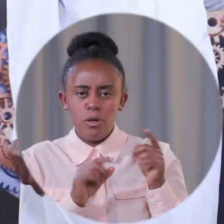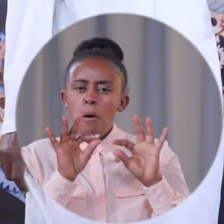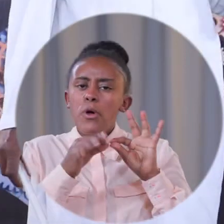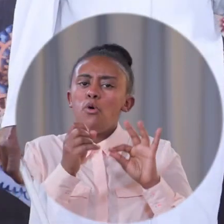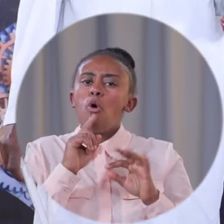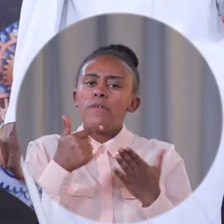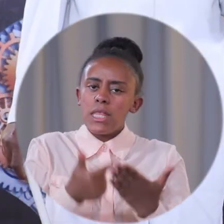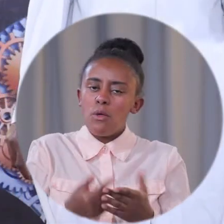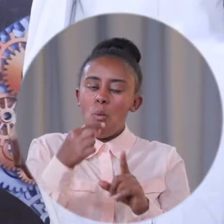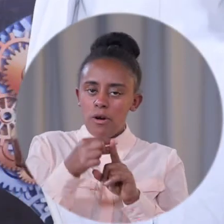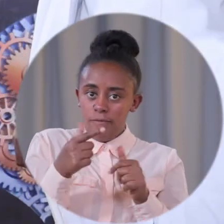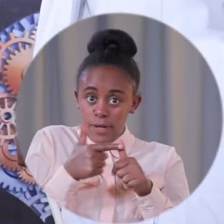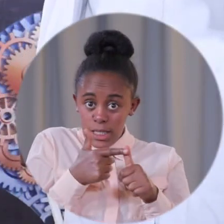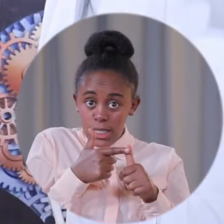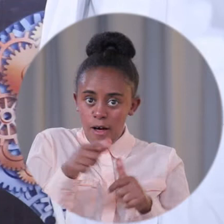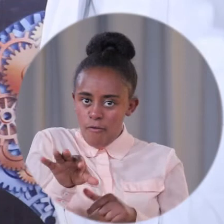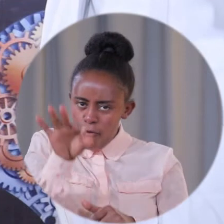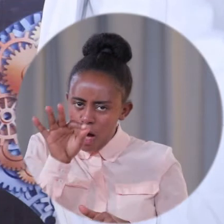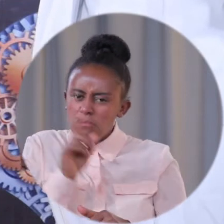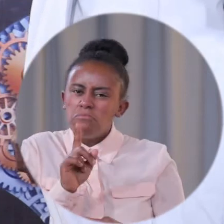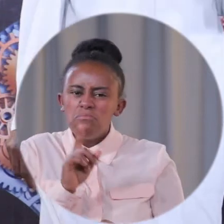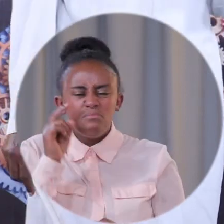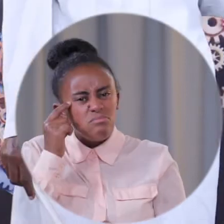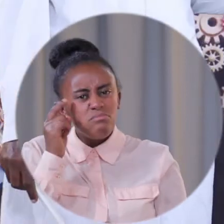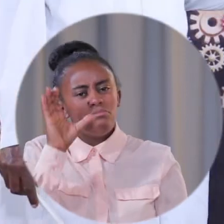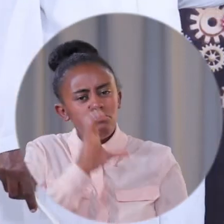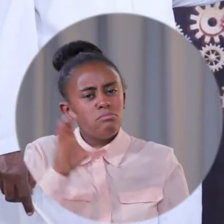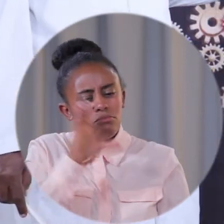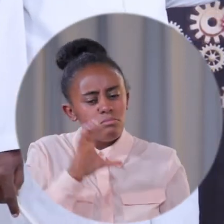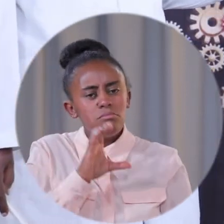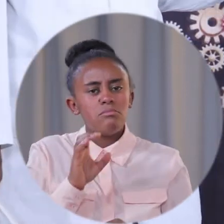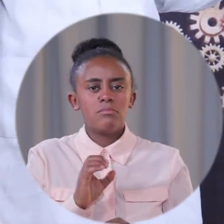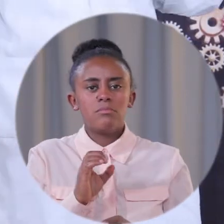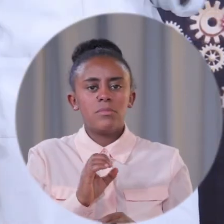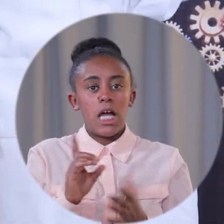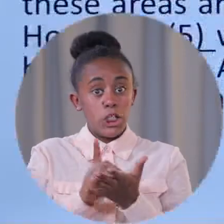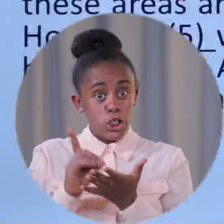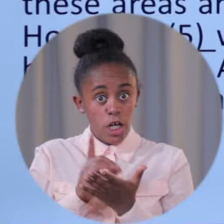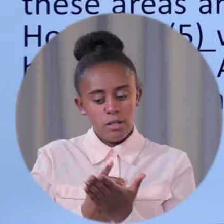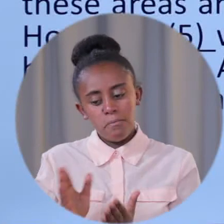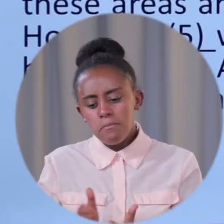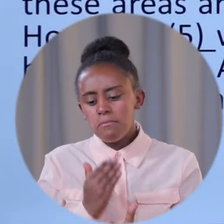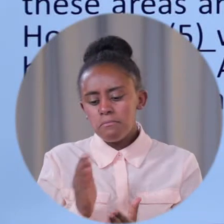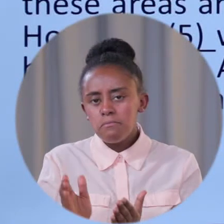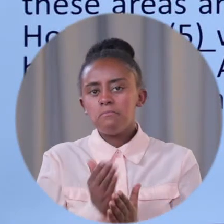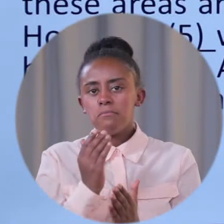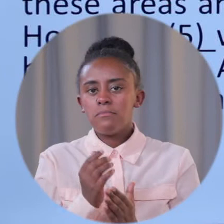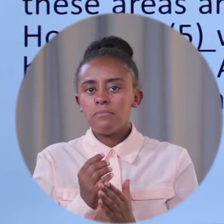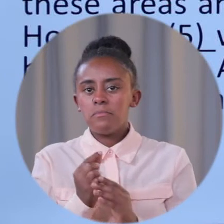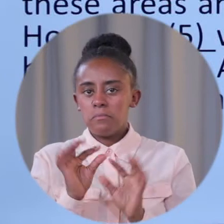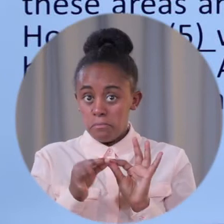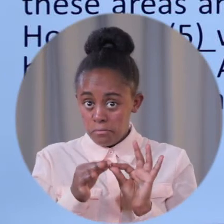words? First of all, try to find what is the meaning of these words in a dictionary.